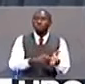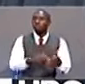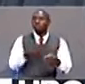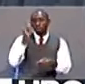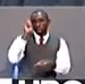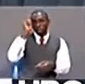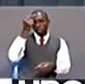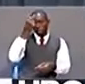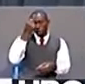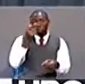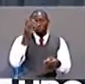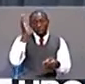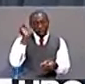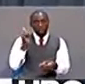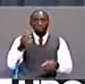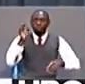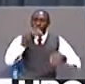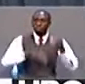to the country.